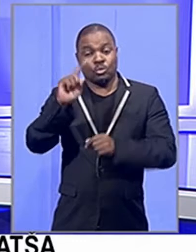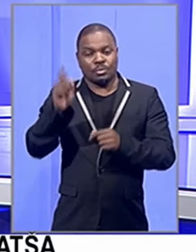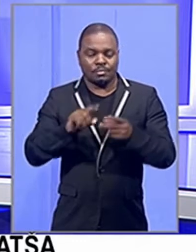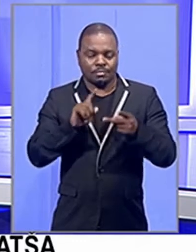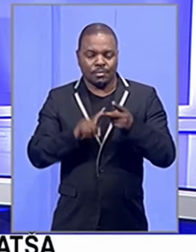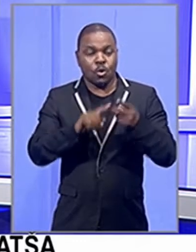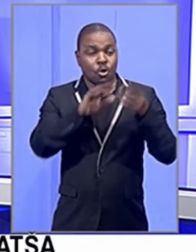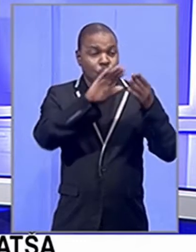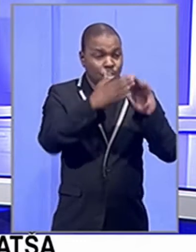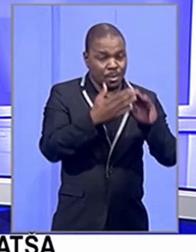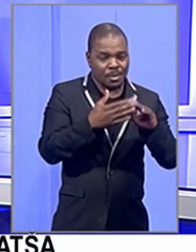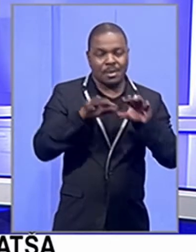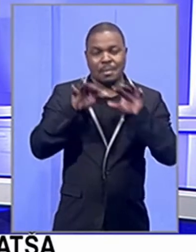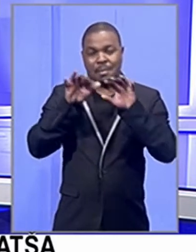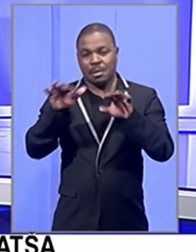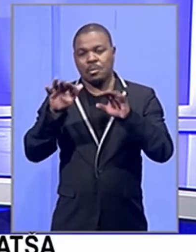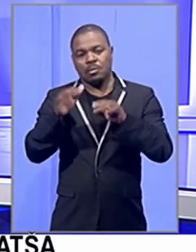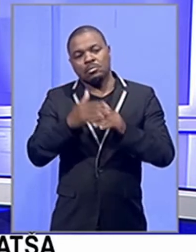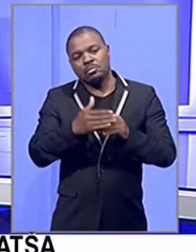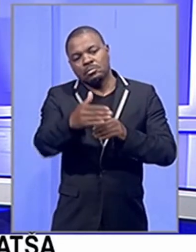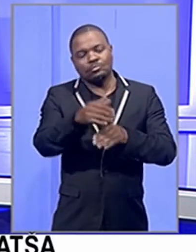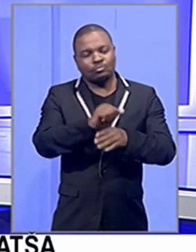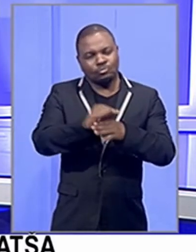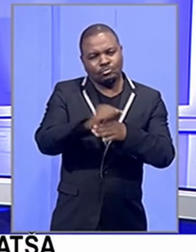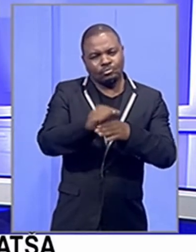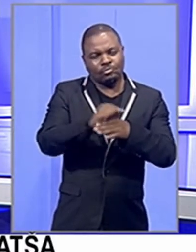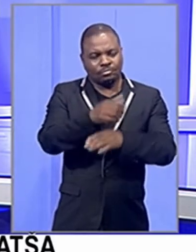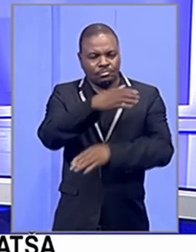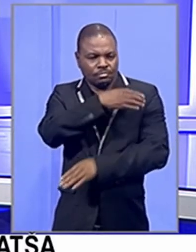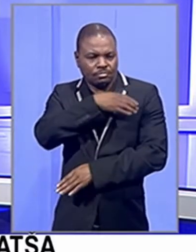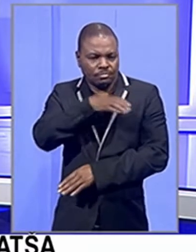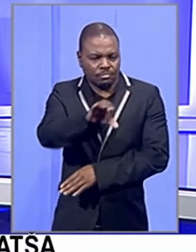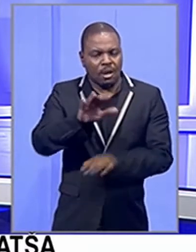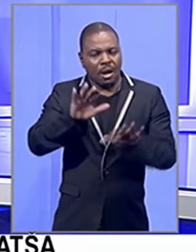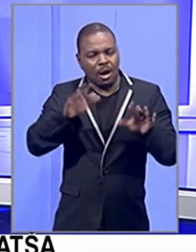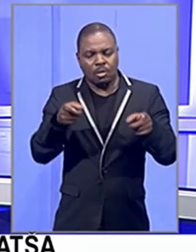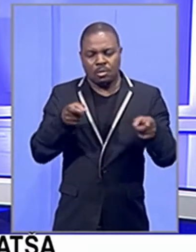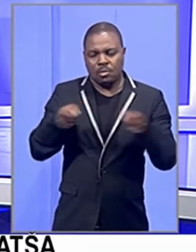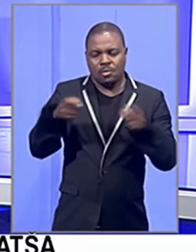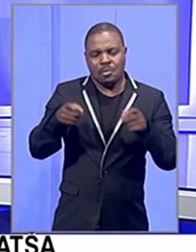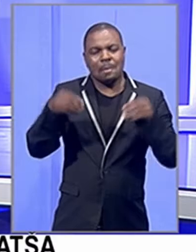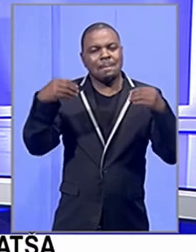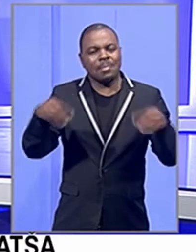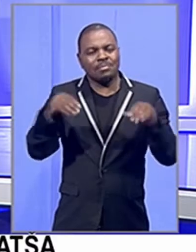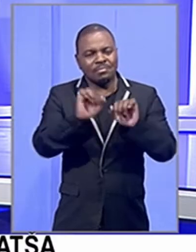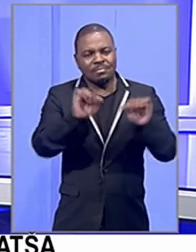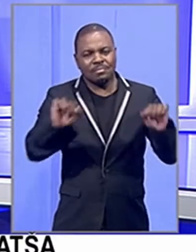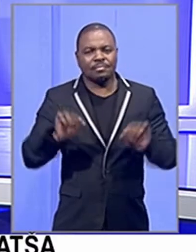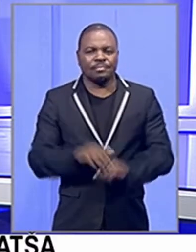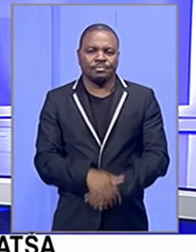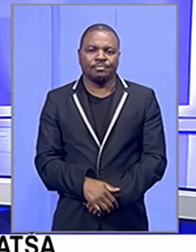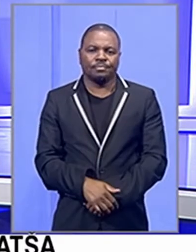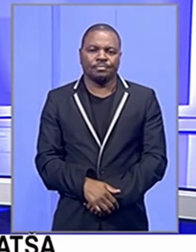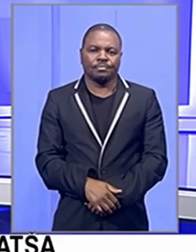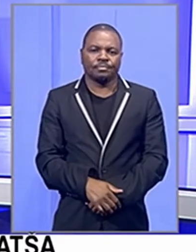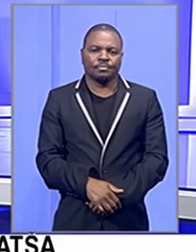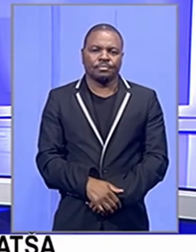le dikgwebo ba hwetša tlhahlo, matlafatšo le tsebo ya taolo ya dikgwebo tša selegae.